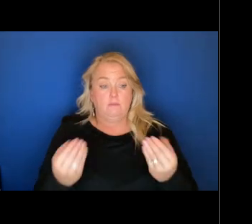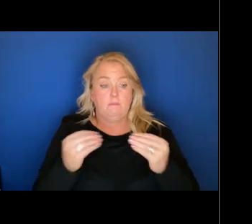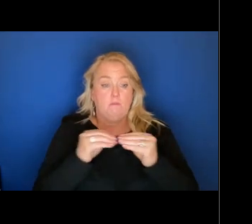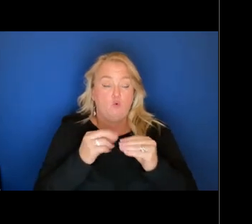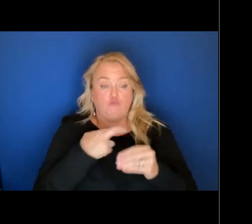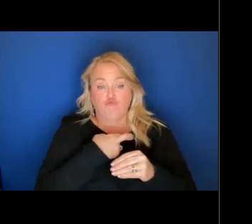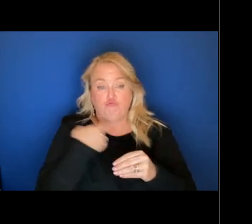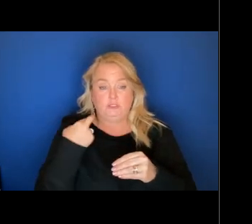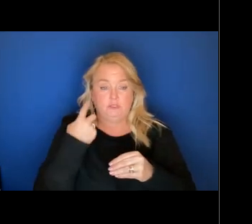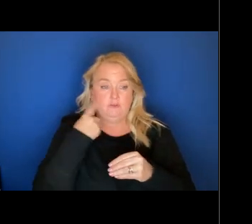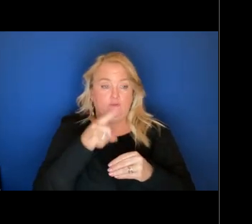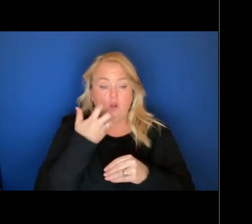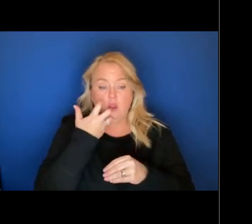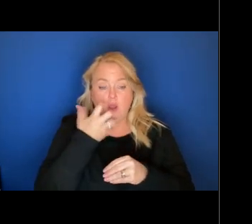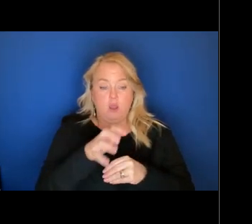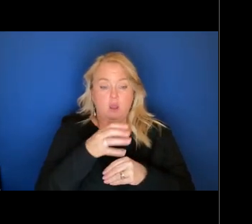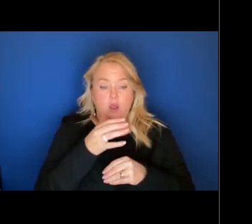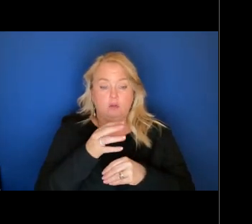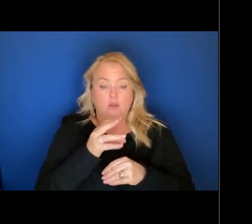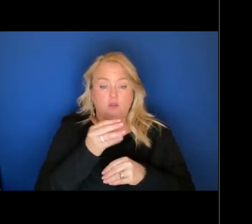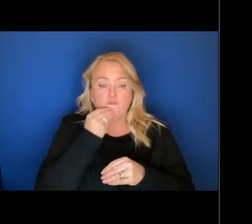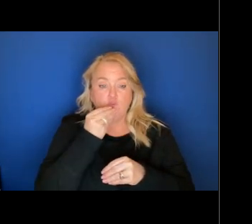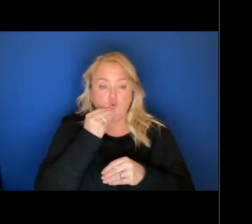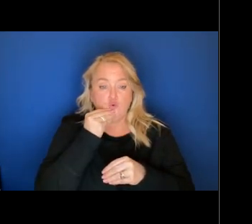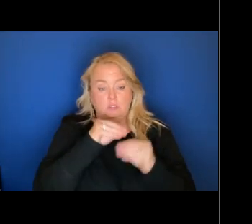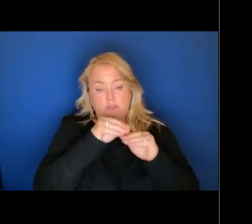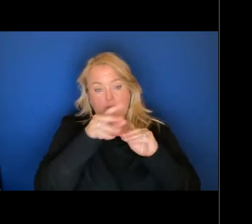hot food spilling into the lap.